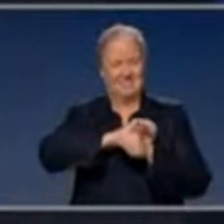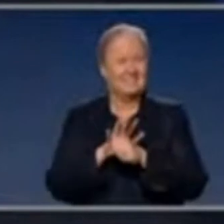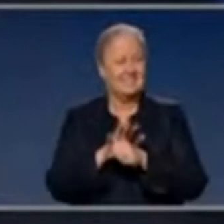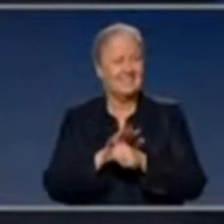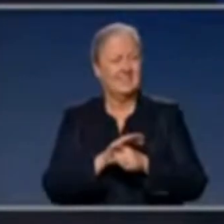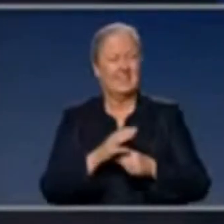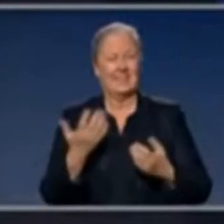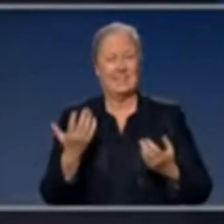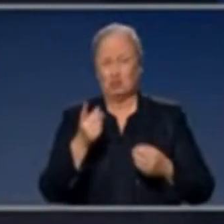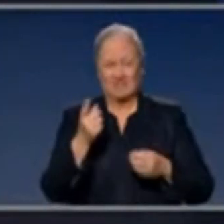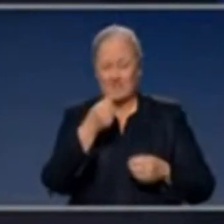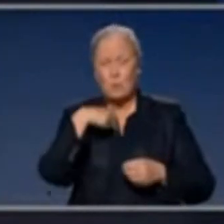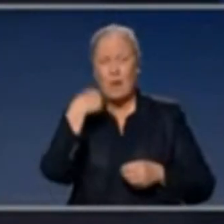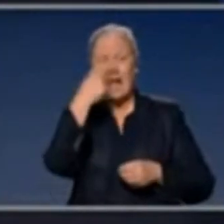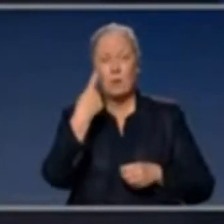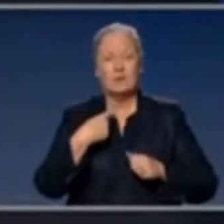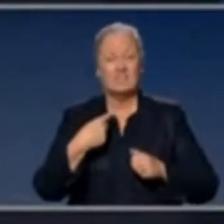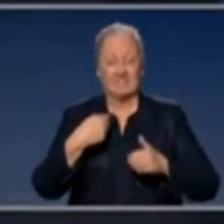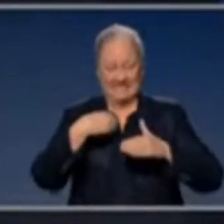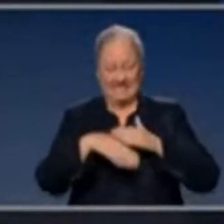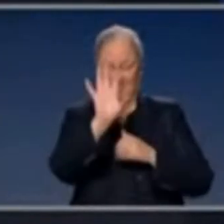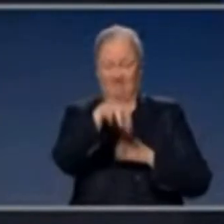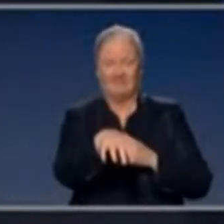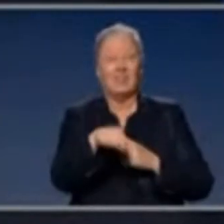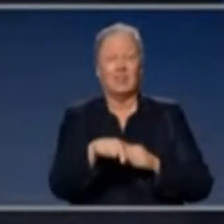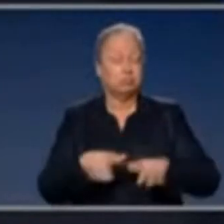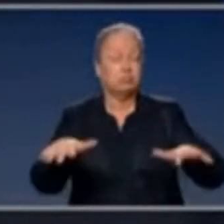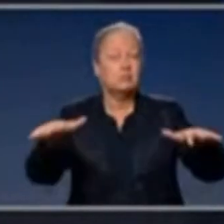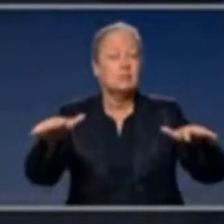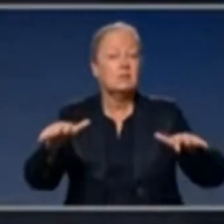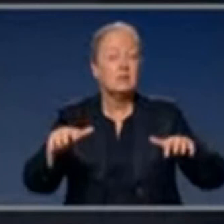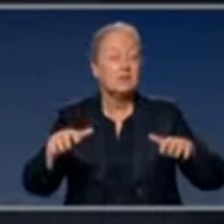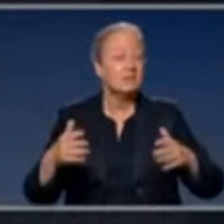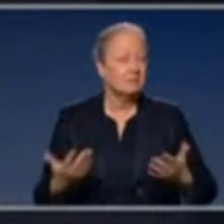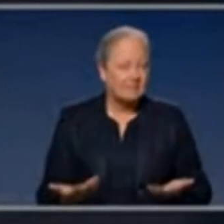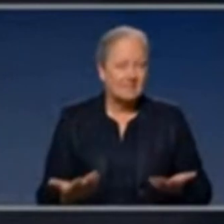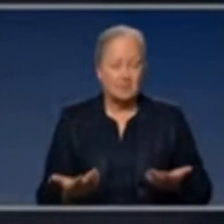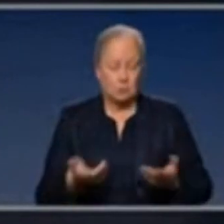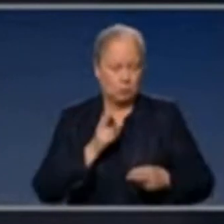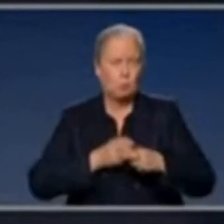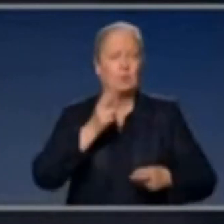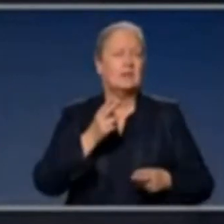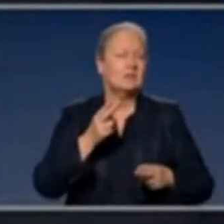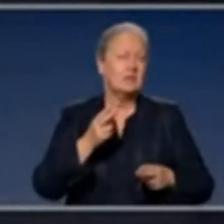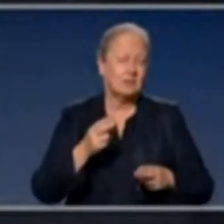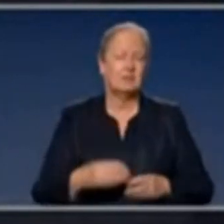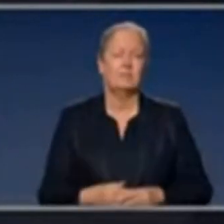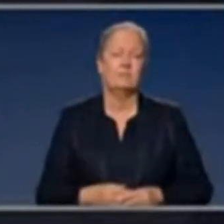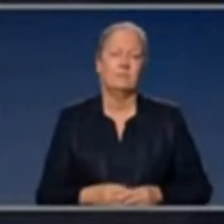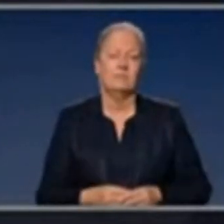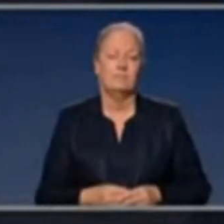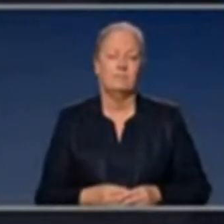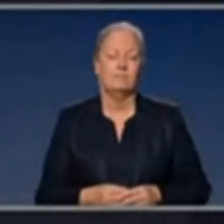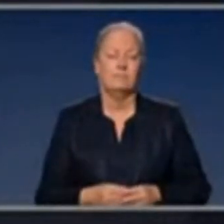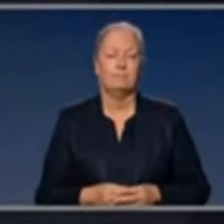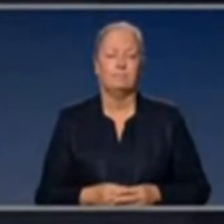hours. In a setting where there had been delay, as has been well talked about in